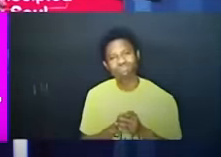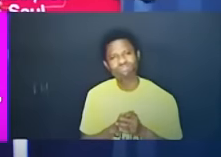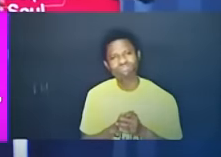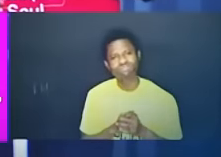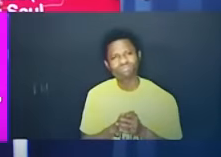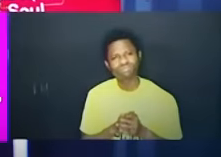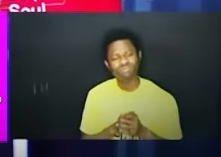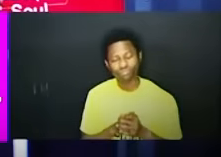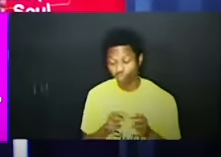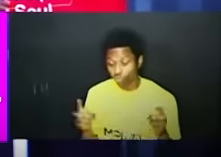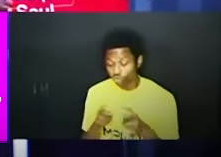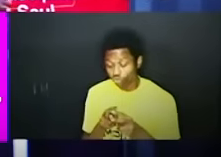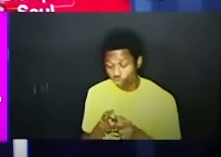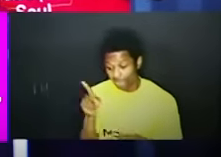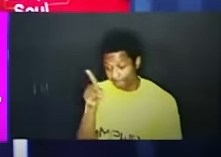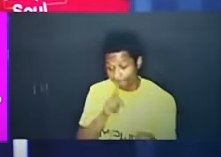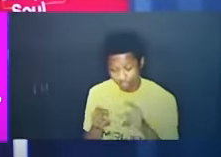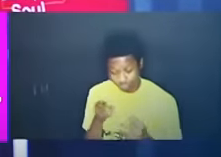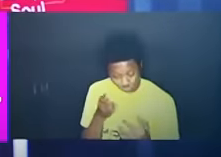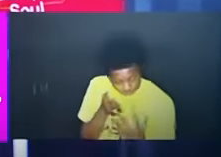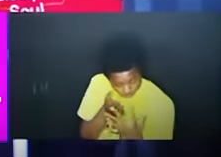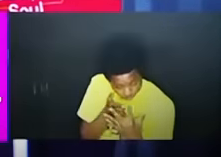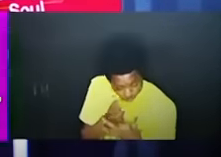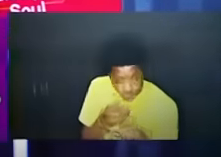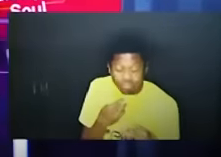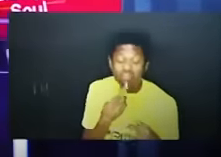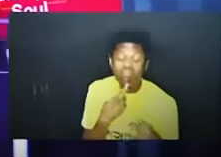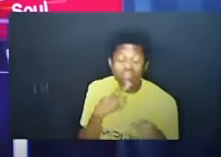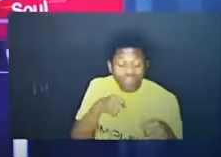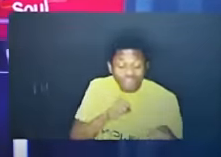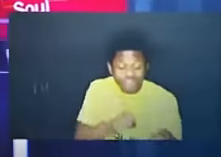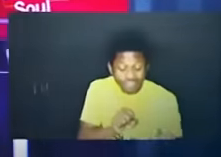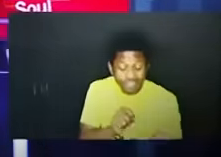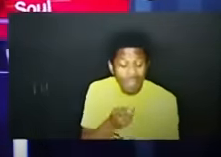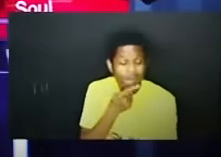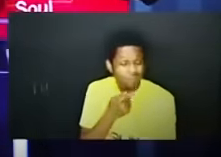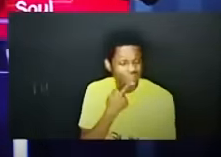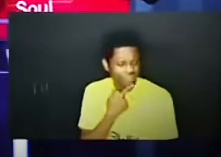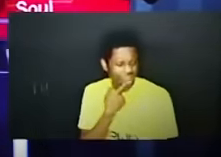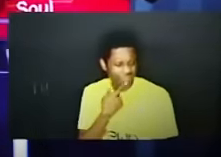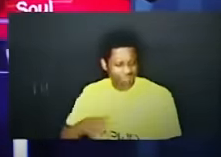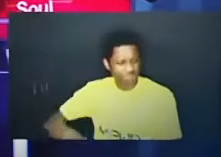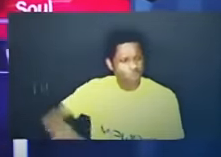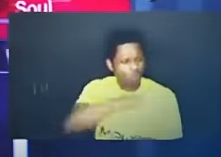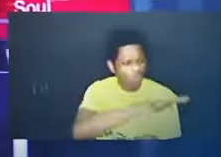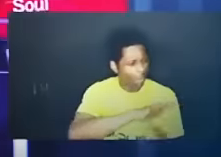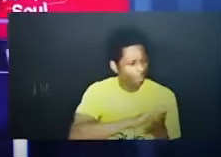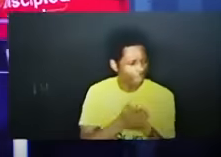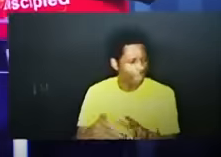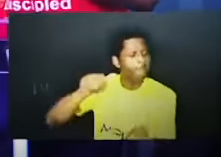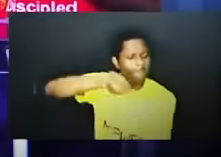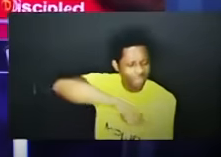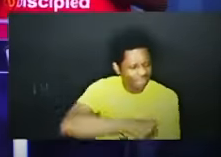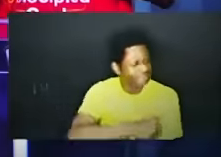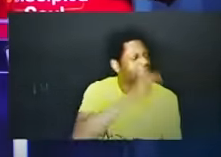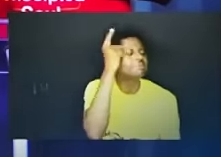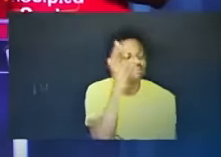So as they cross the Red Sea, Paul is saying that they were baptized just as we are also baptized in water.